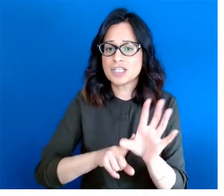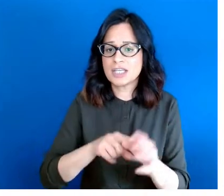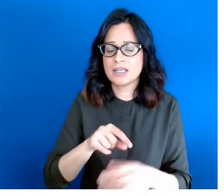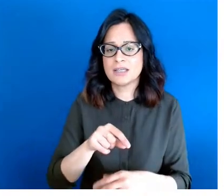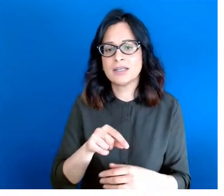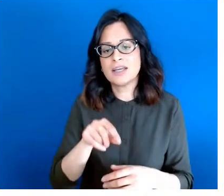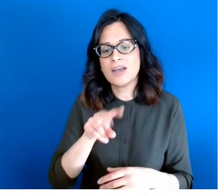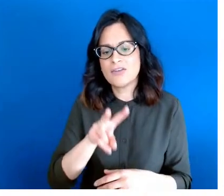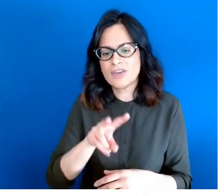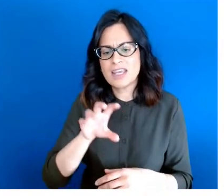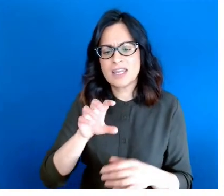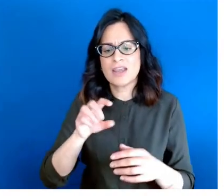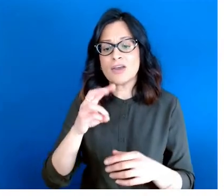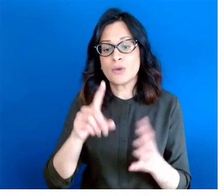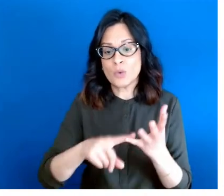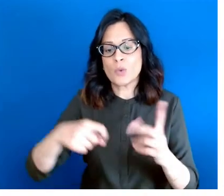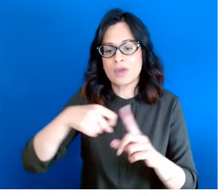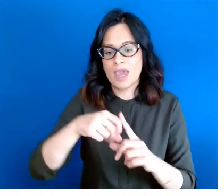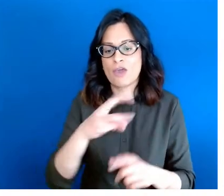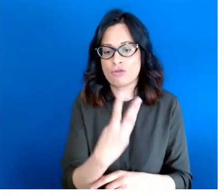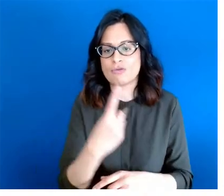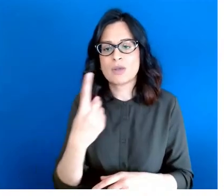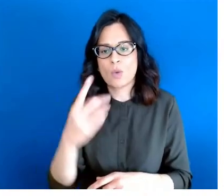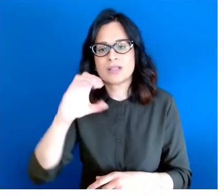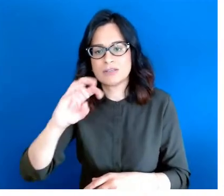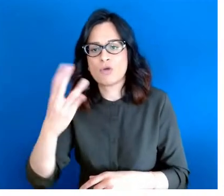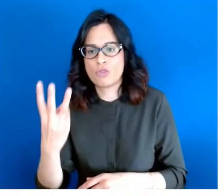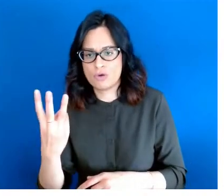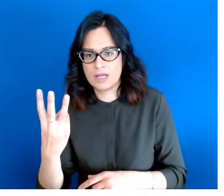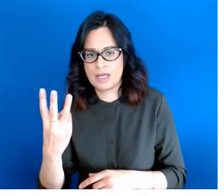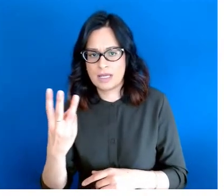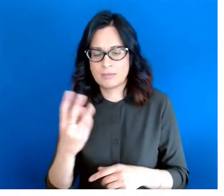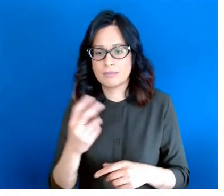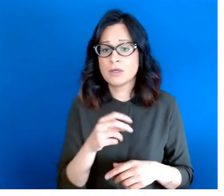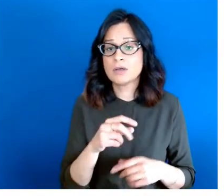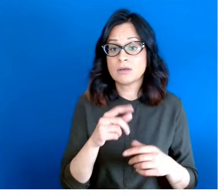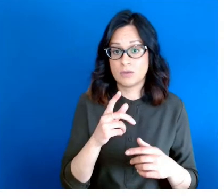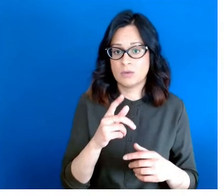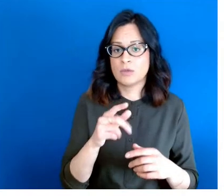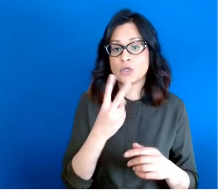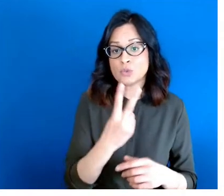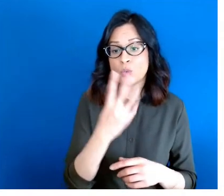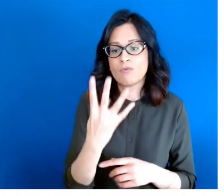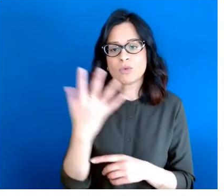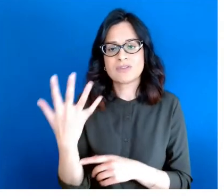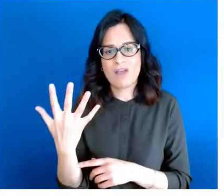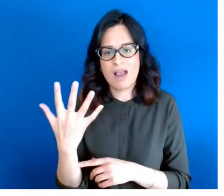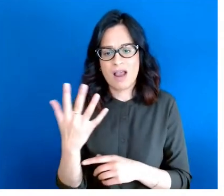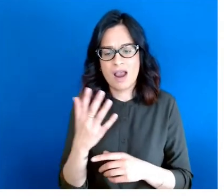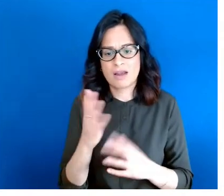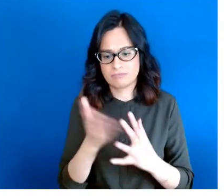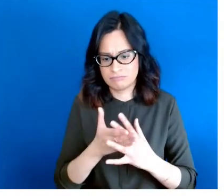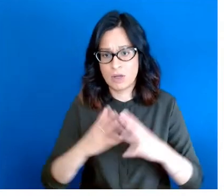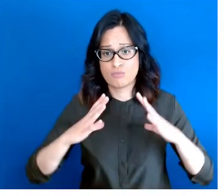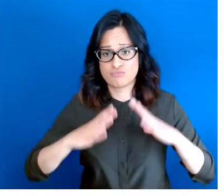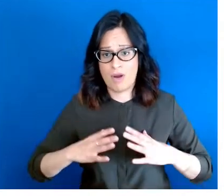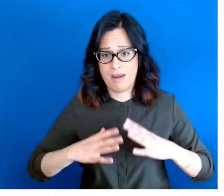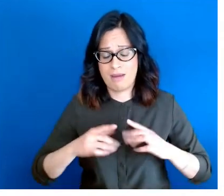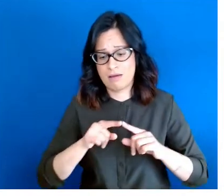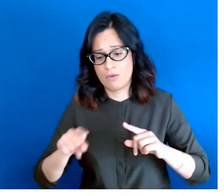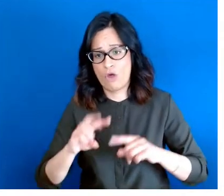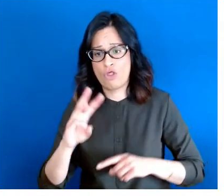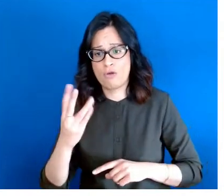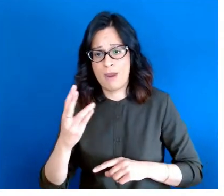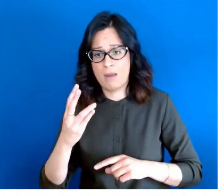3103. A 15-minute break follows session 2 at 2:45 to 3 p.m. and the webinar